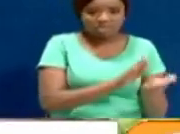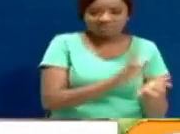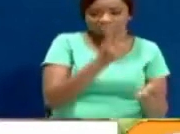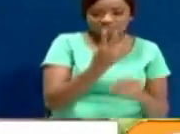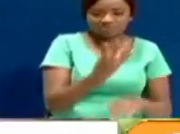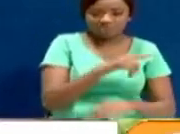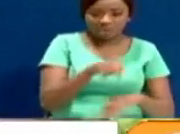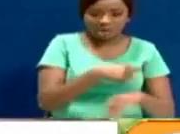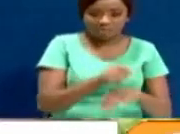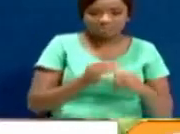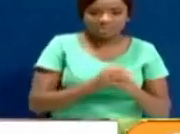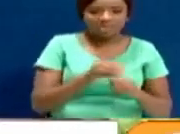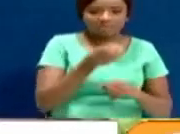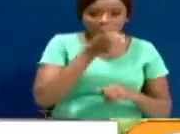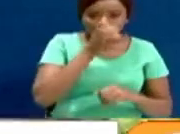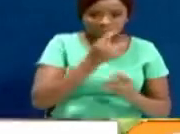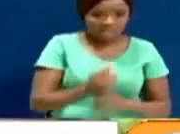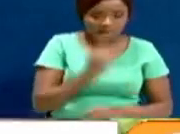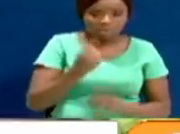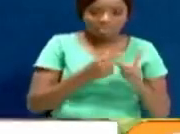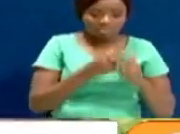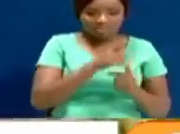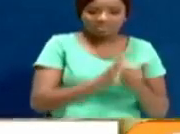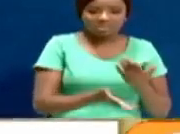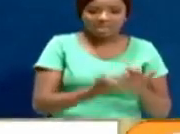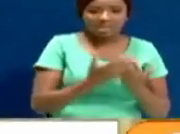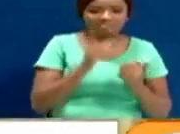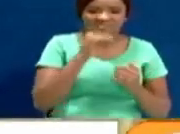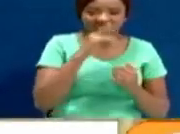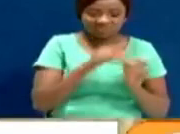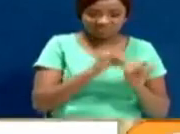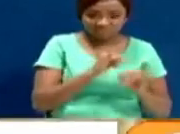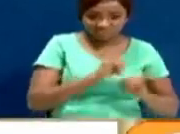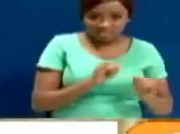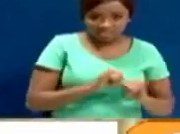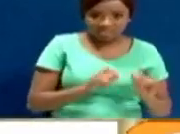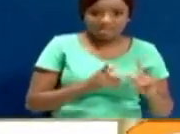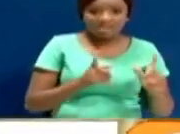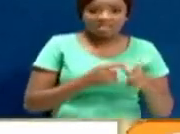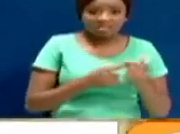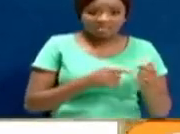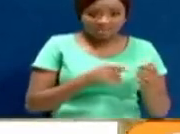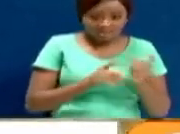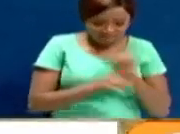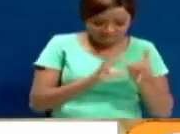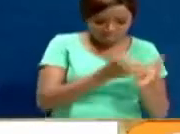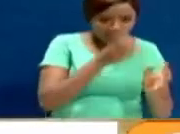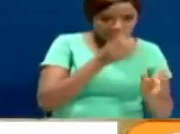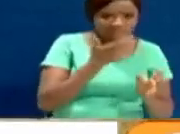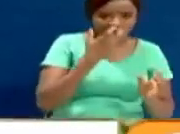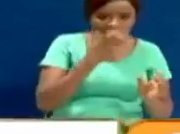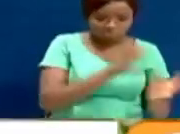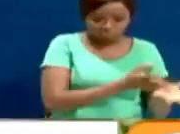24 hours, giving them only water. This will help to clear the gut. We'll collect all these mealworms, we dip them in hot water